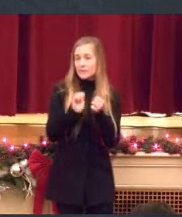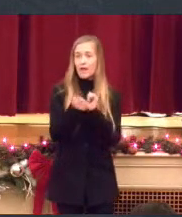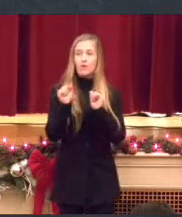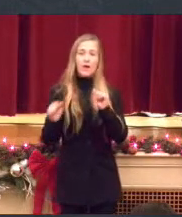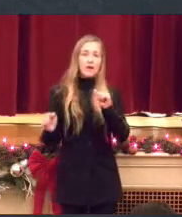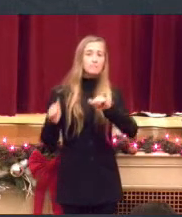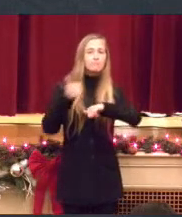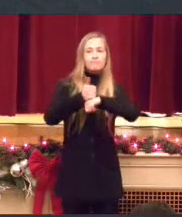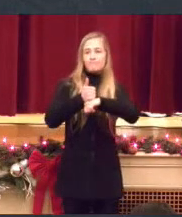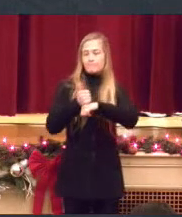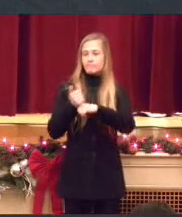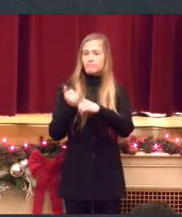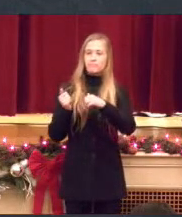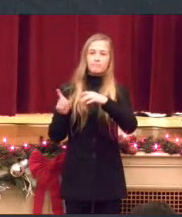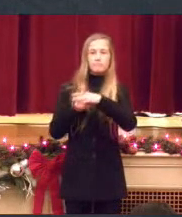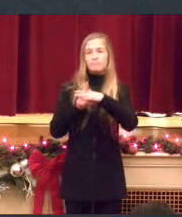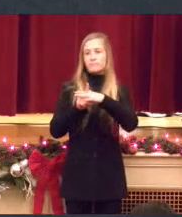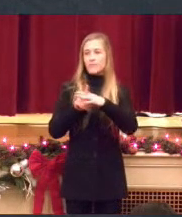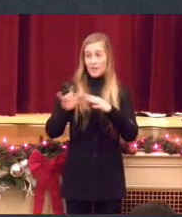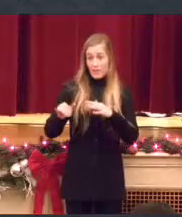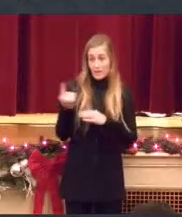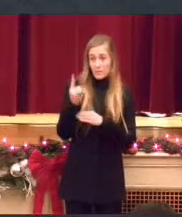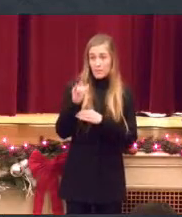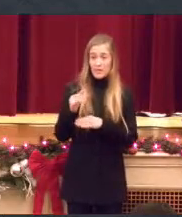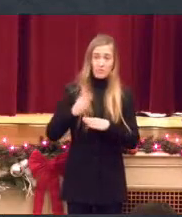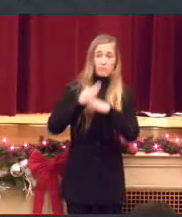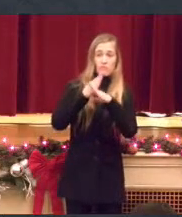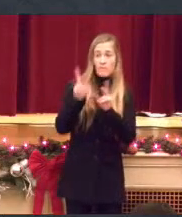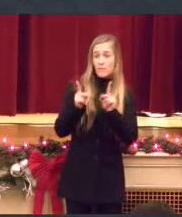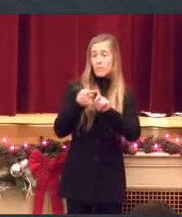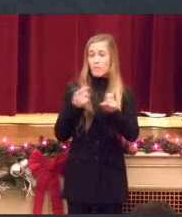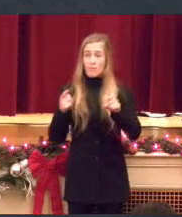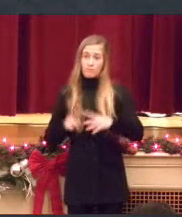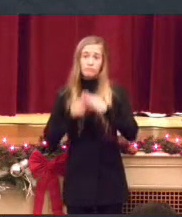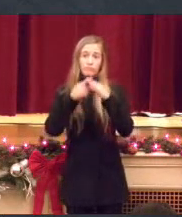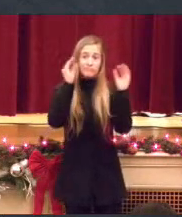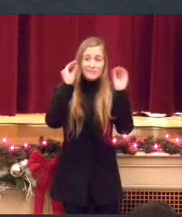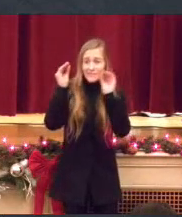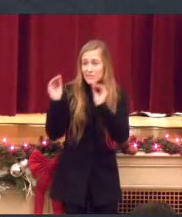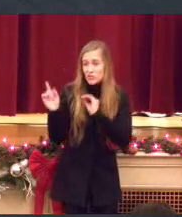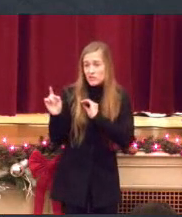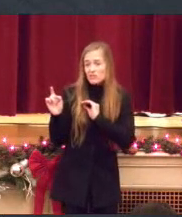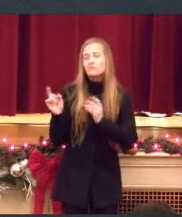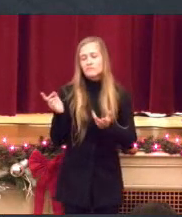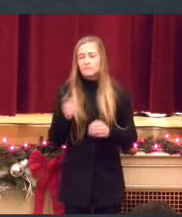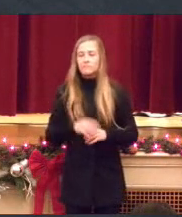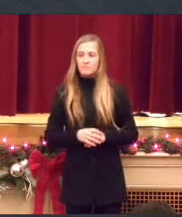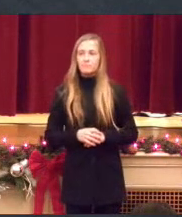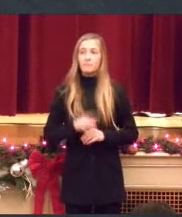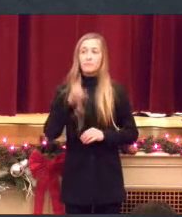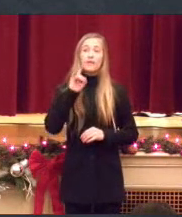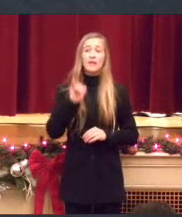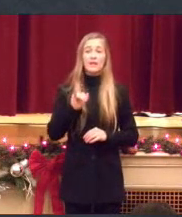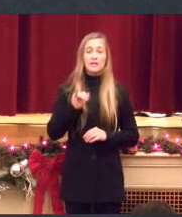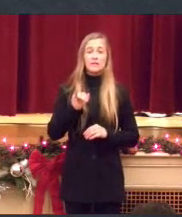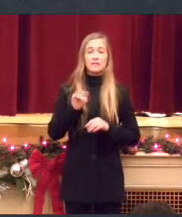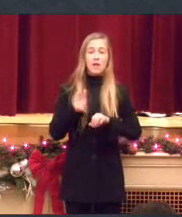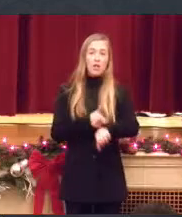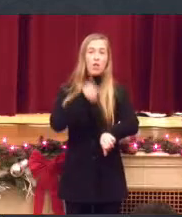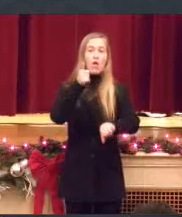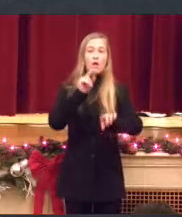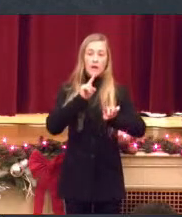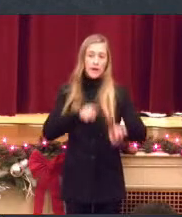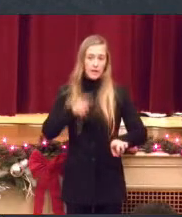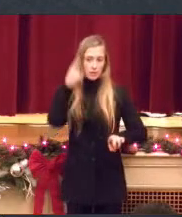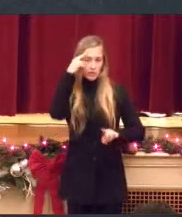that a barrier that's stopping folks from entering into the education field? So I think that's a longer answer for how we're